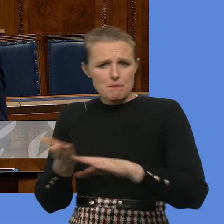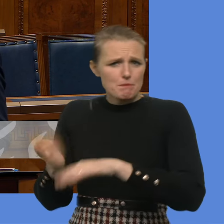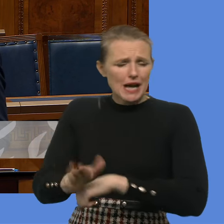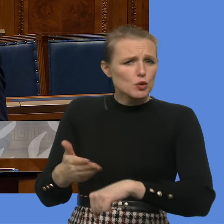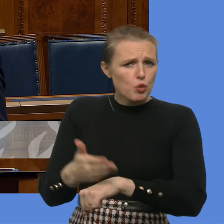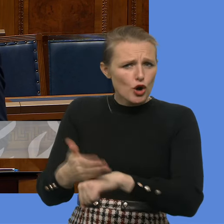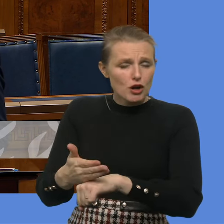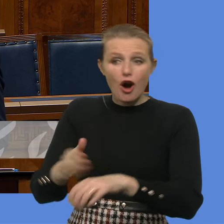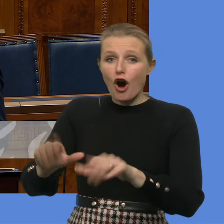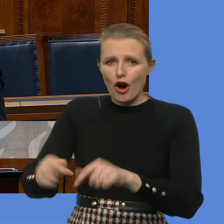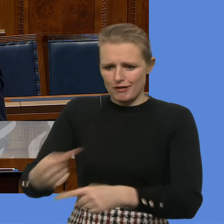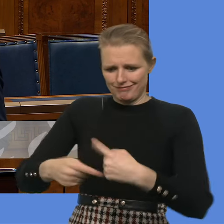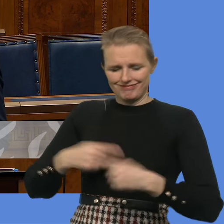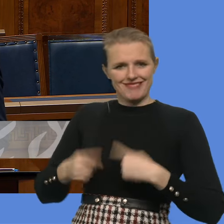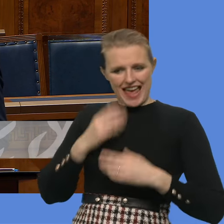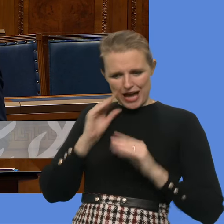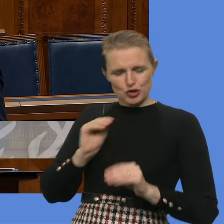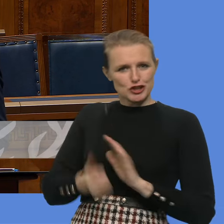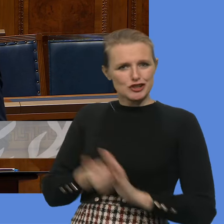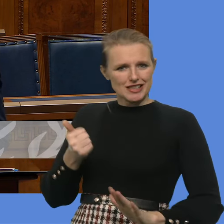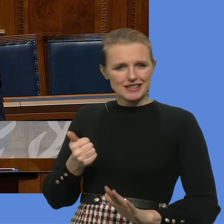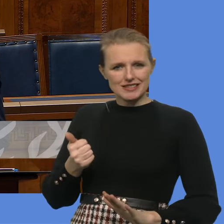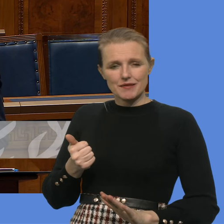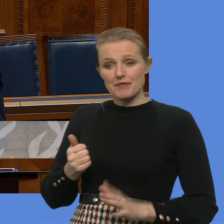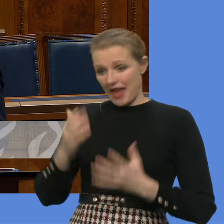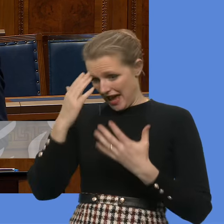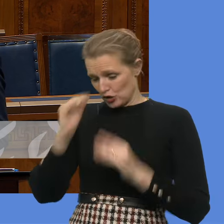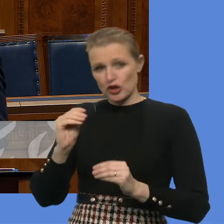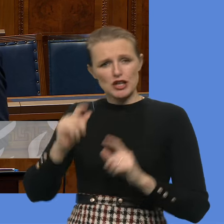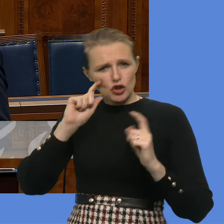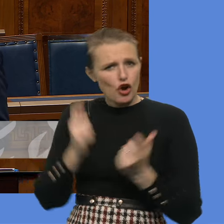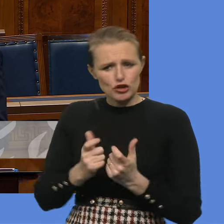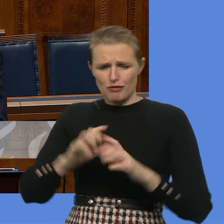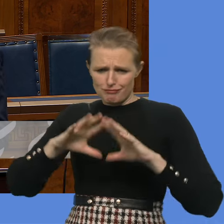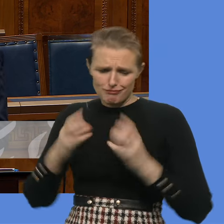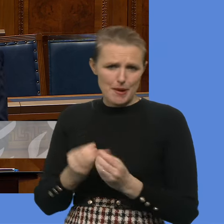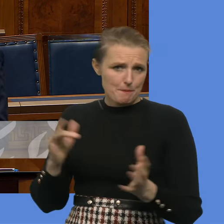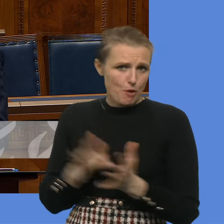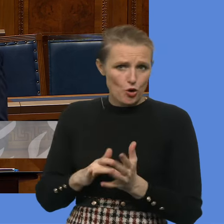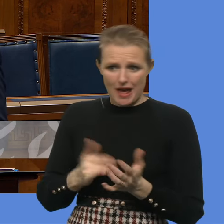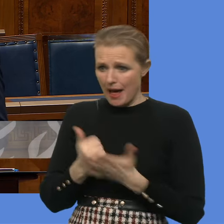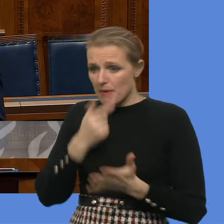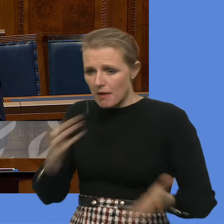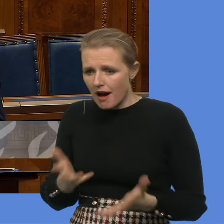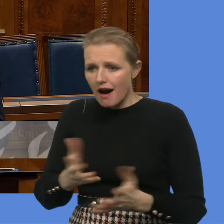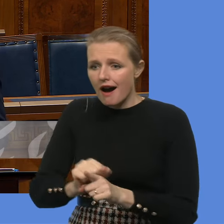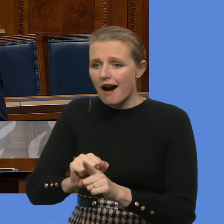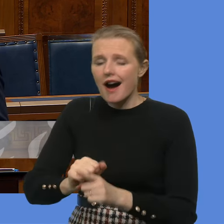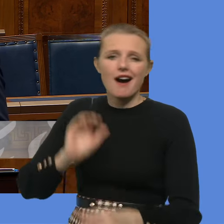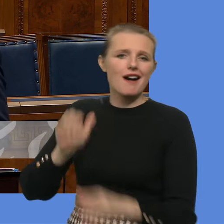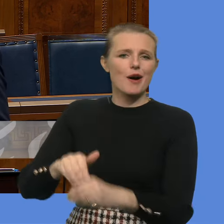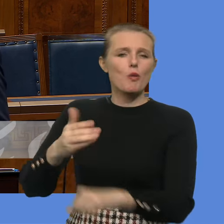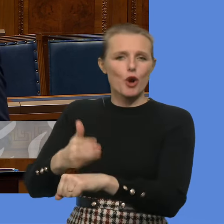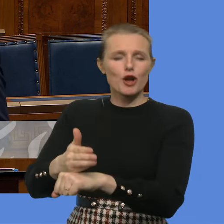and skills is vital. The further education colleges are going to play a key role in relation to all of that. What we need to ensure is that we create pathways